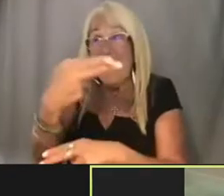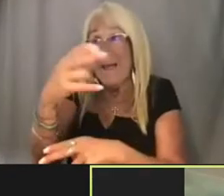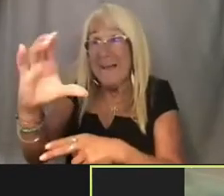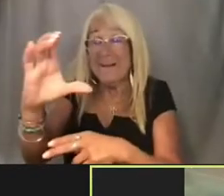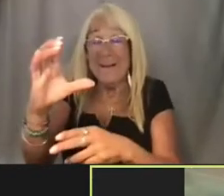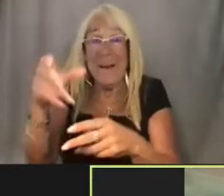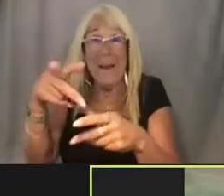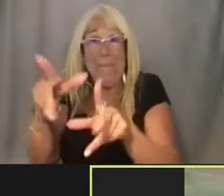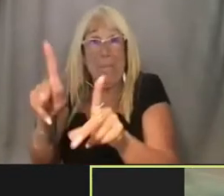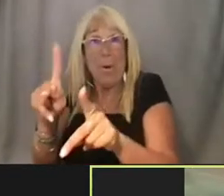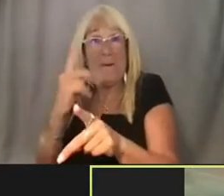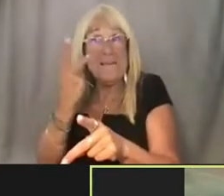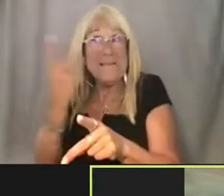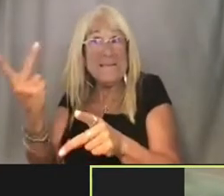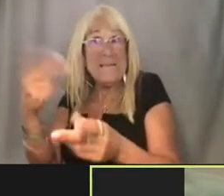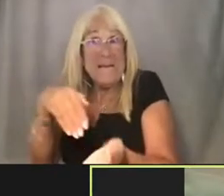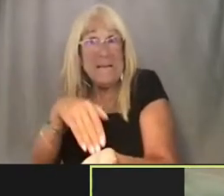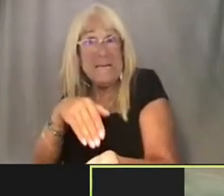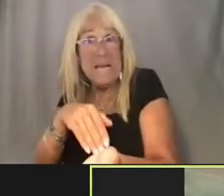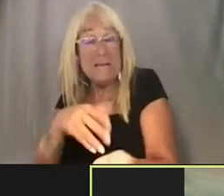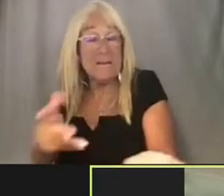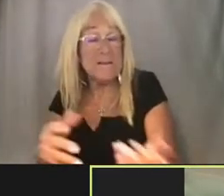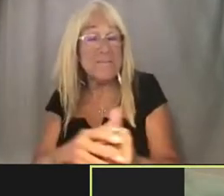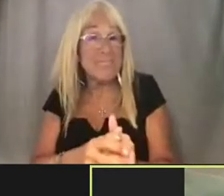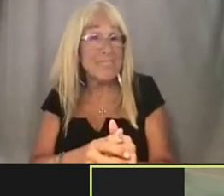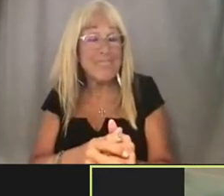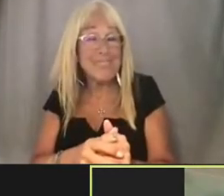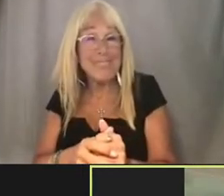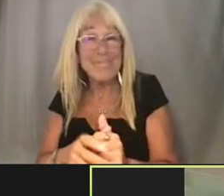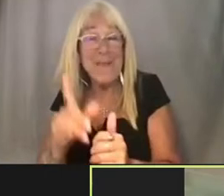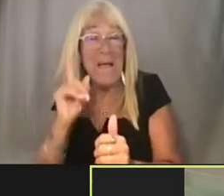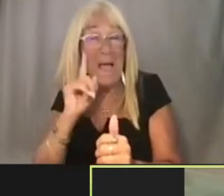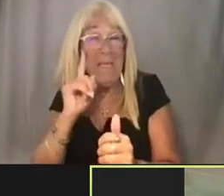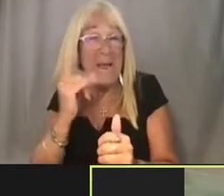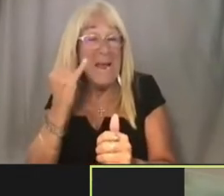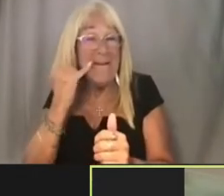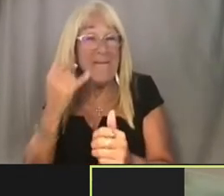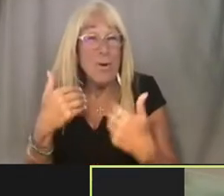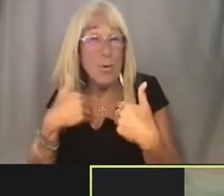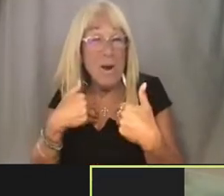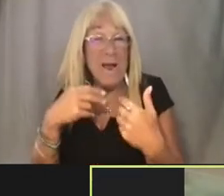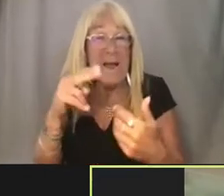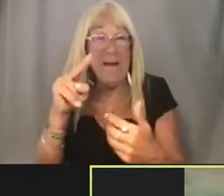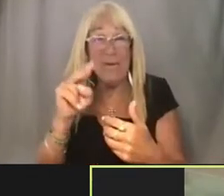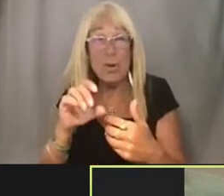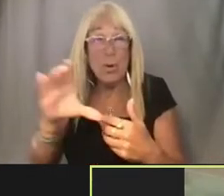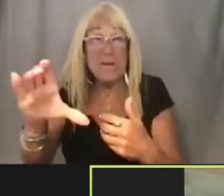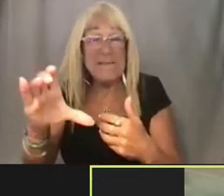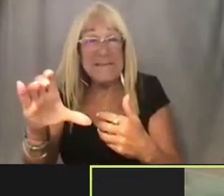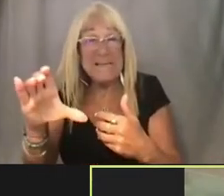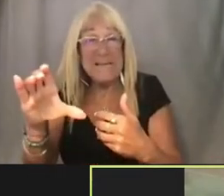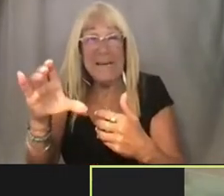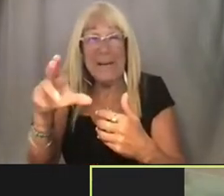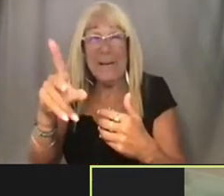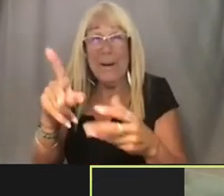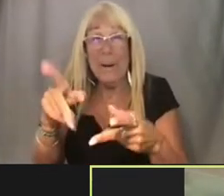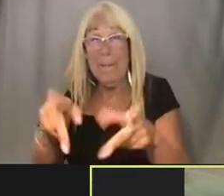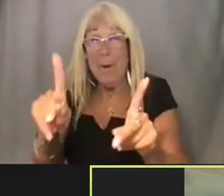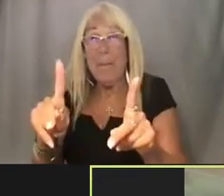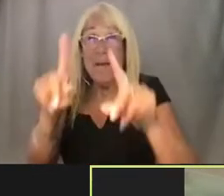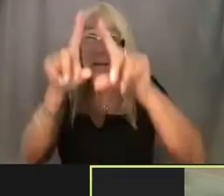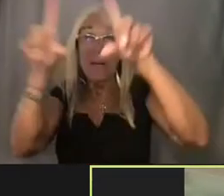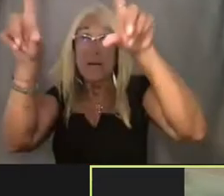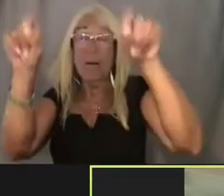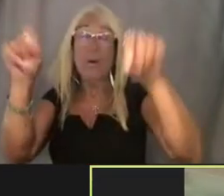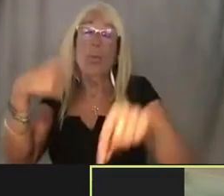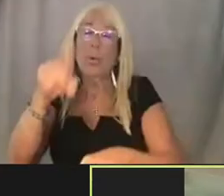permit in order to go see these doctors I just think that if you have this New York City handicap parking permit we should be exempt